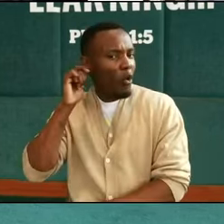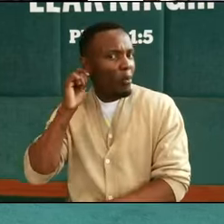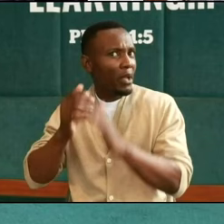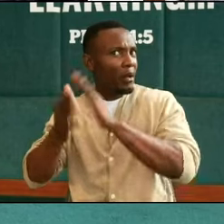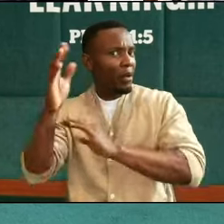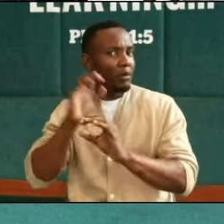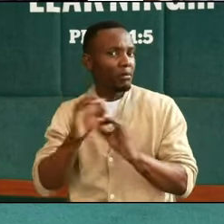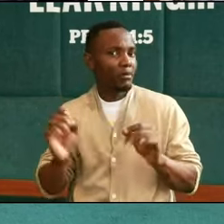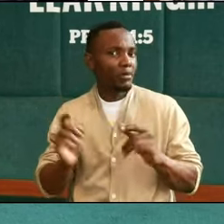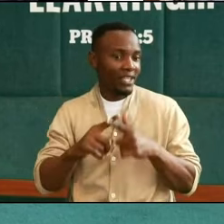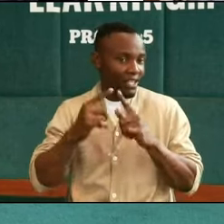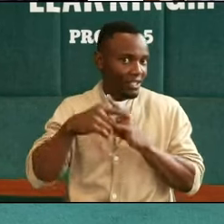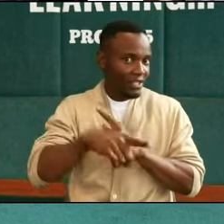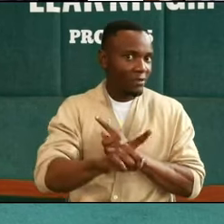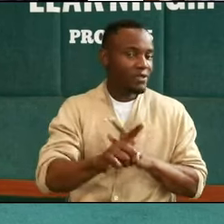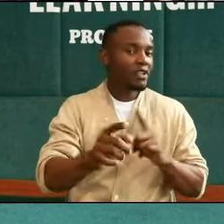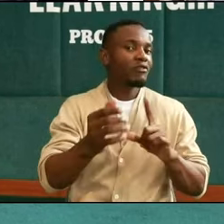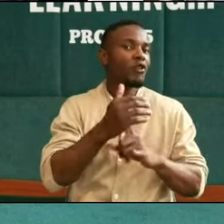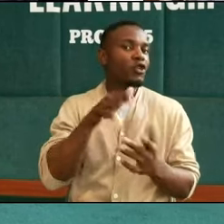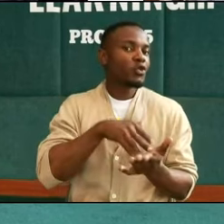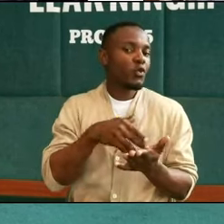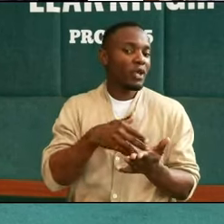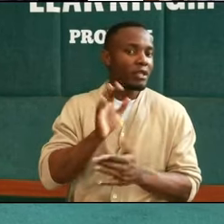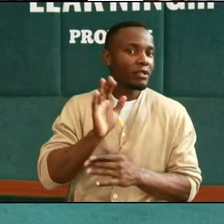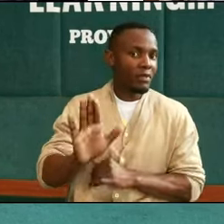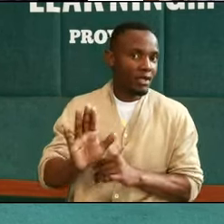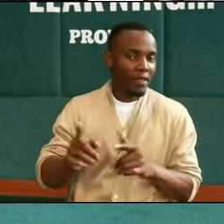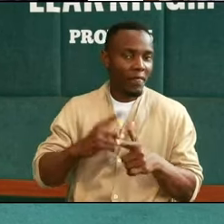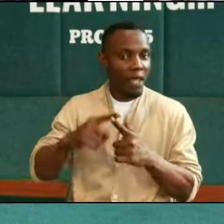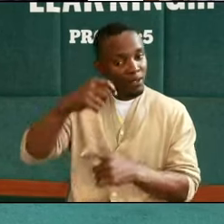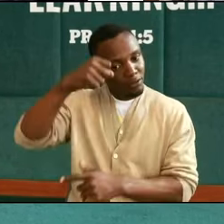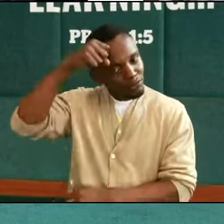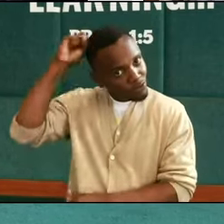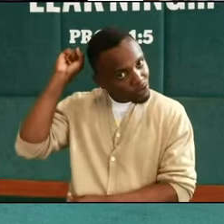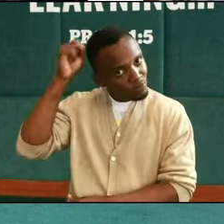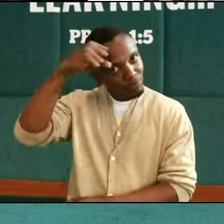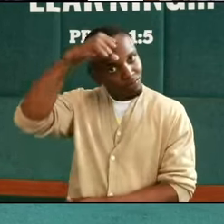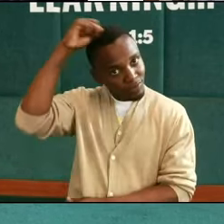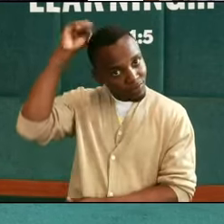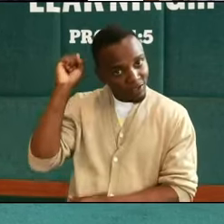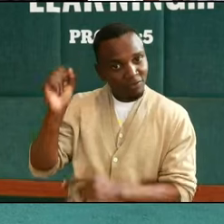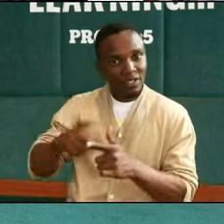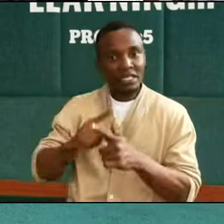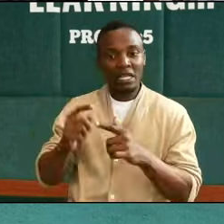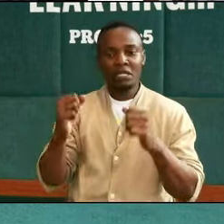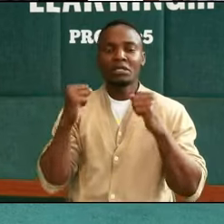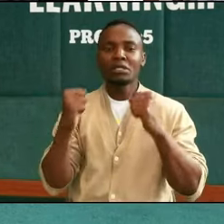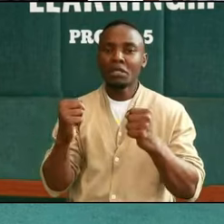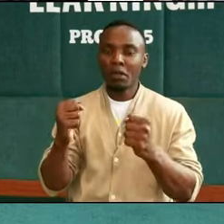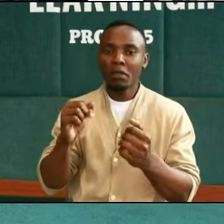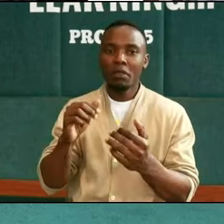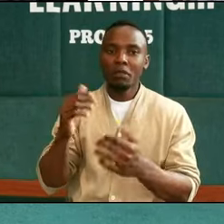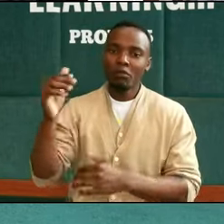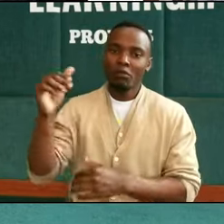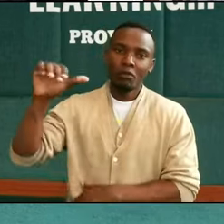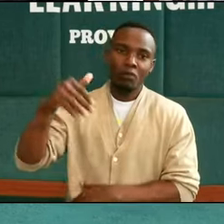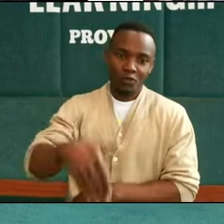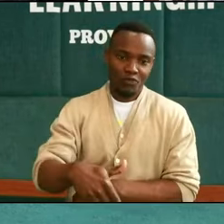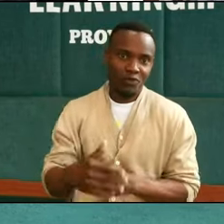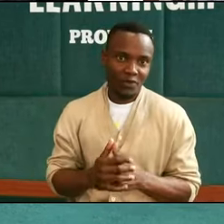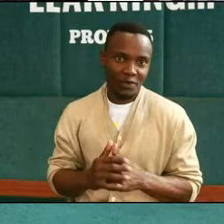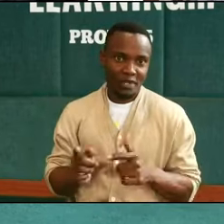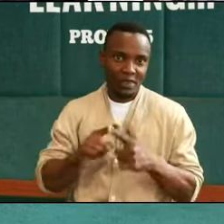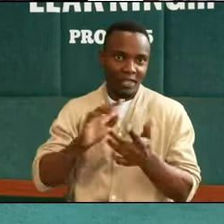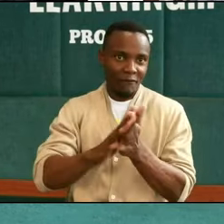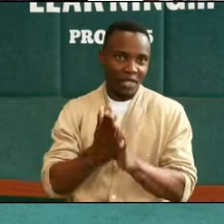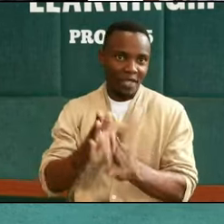way. And they cut his hair. And immediately they cut his hair, what happened? His strength went and he became very weak. So the bad people caught